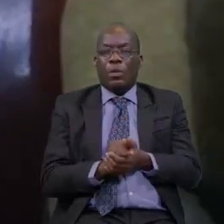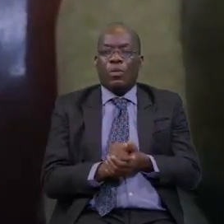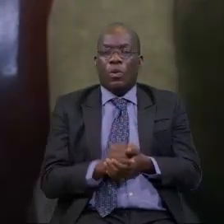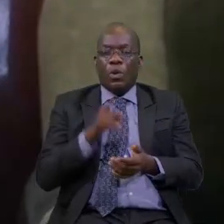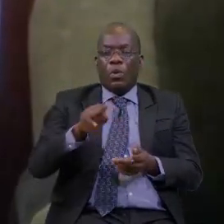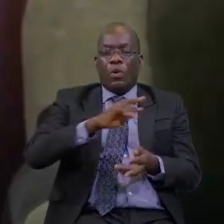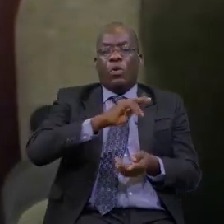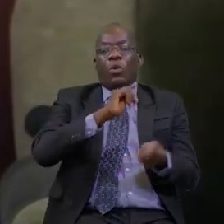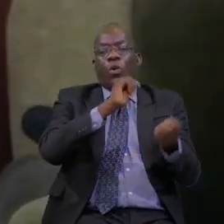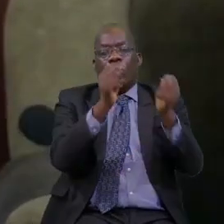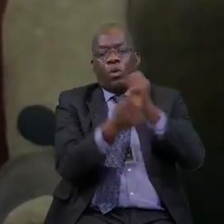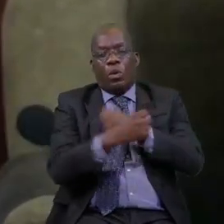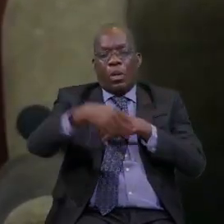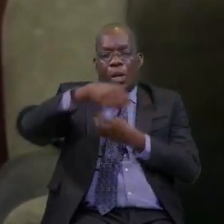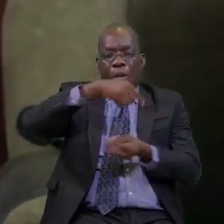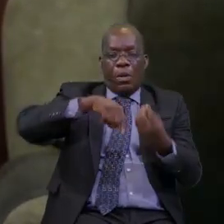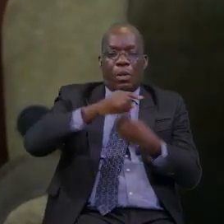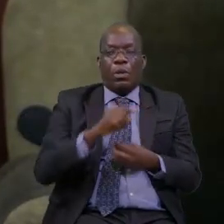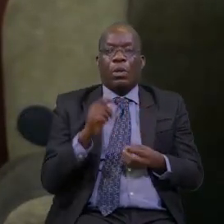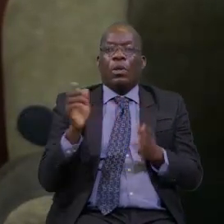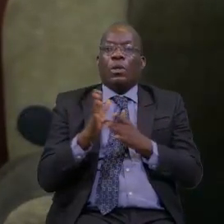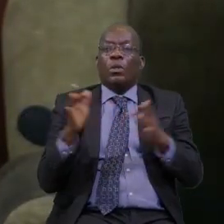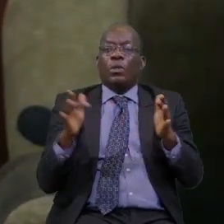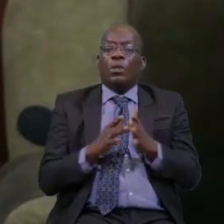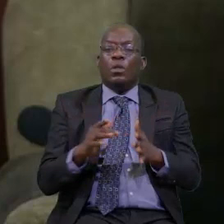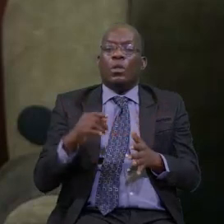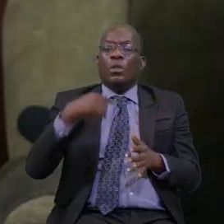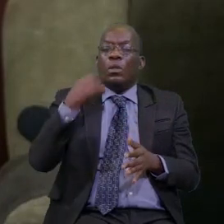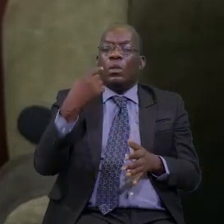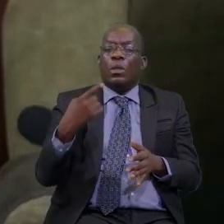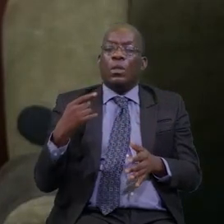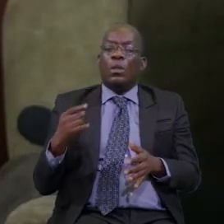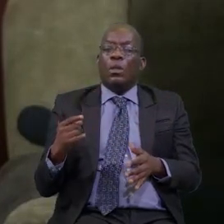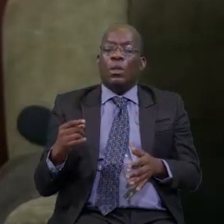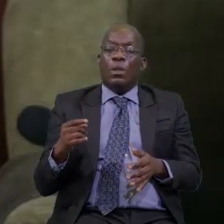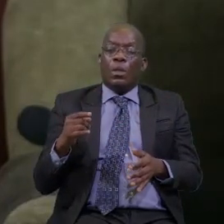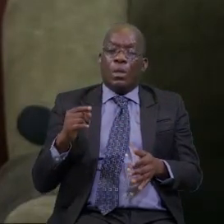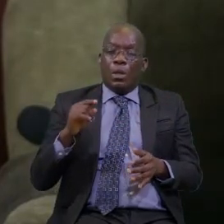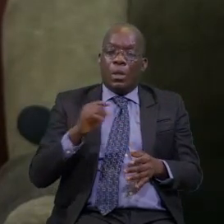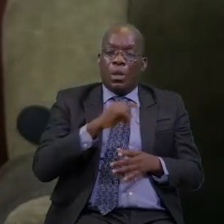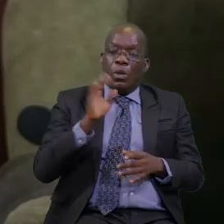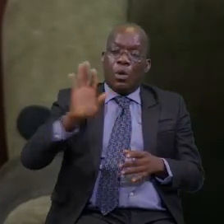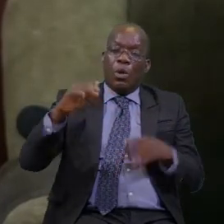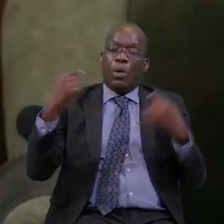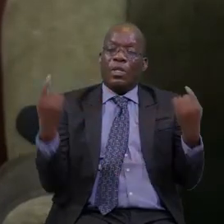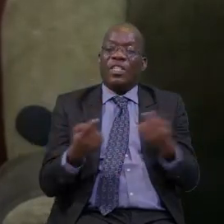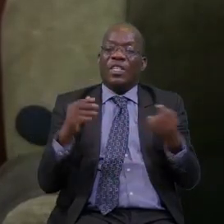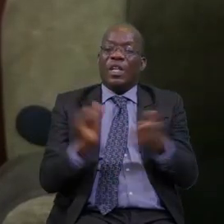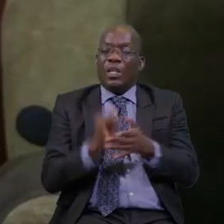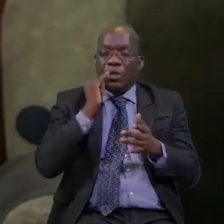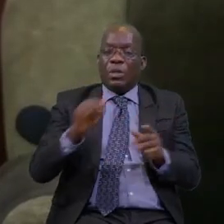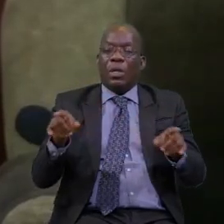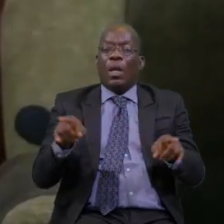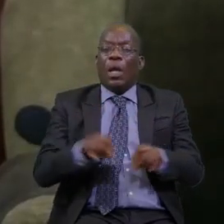Jesus says, your sin, which is deep like dye, like crimson,